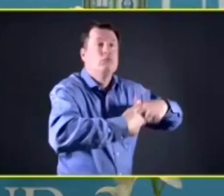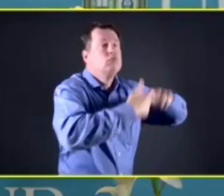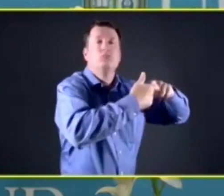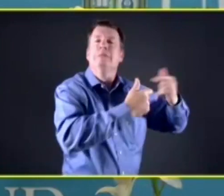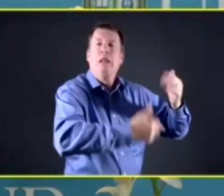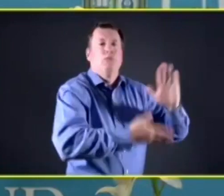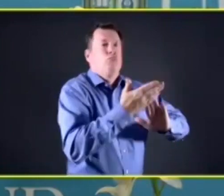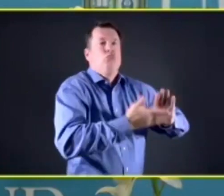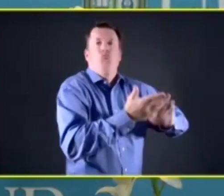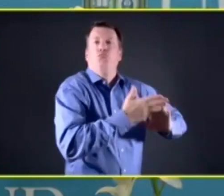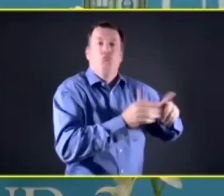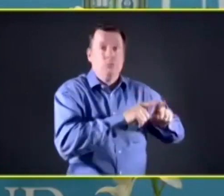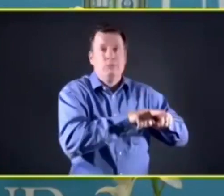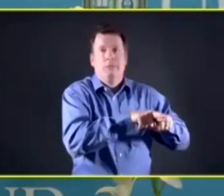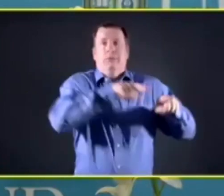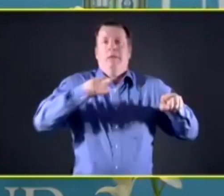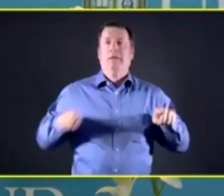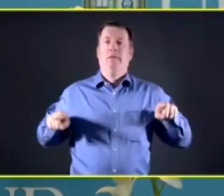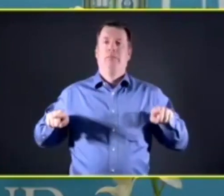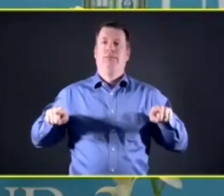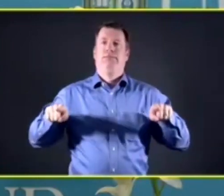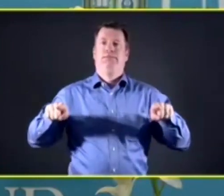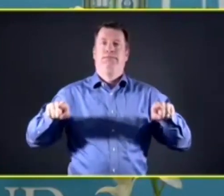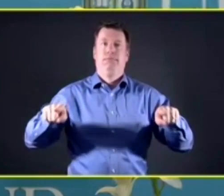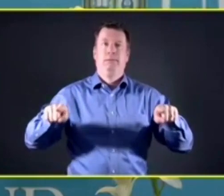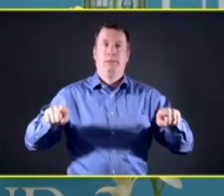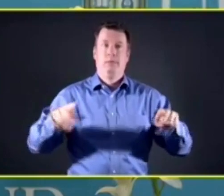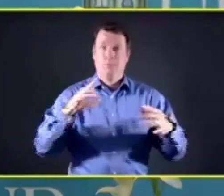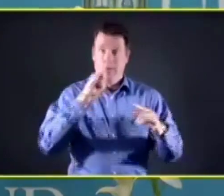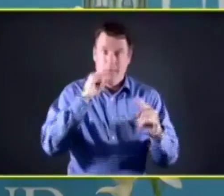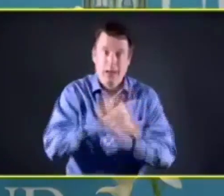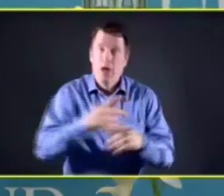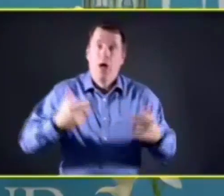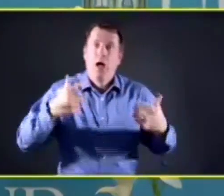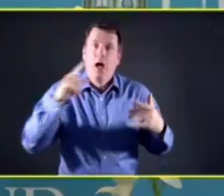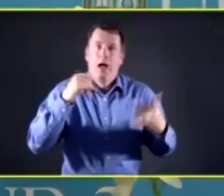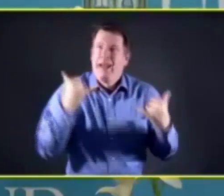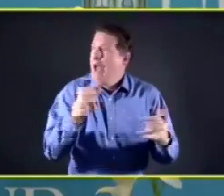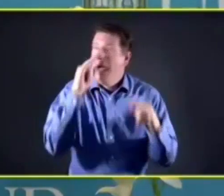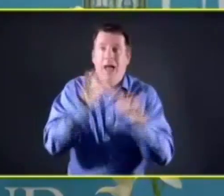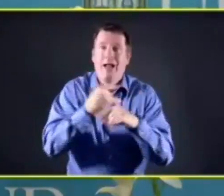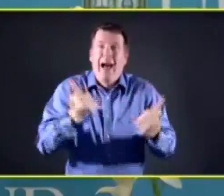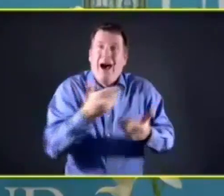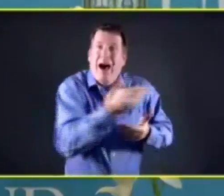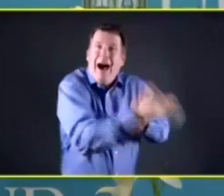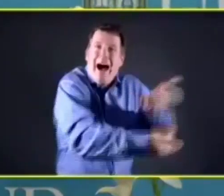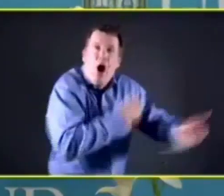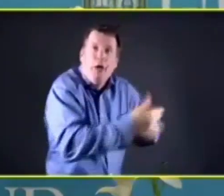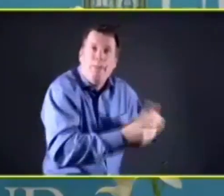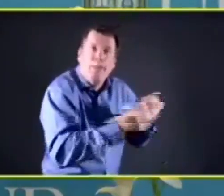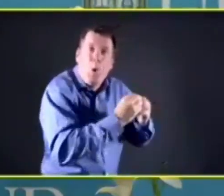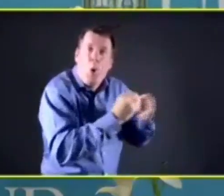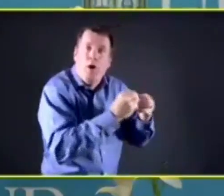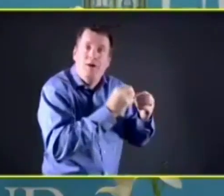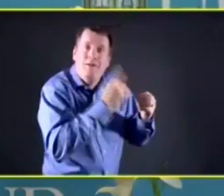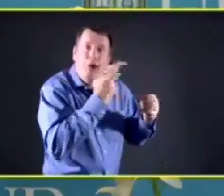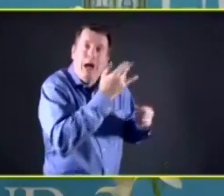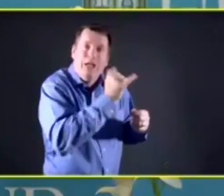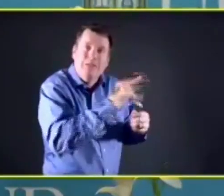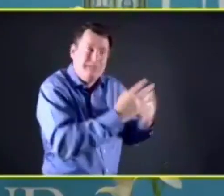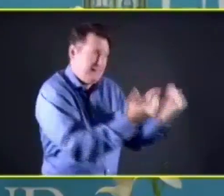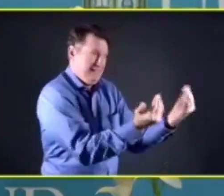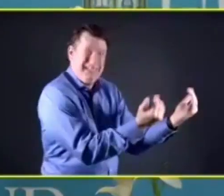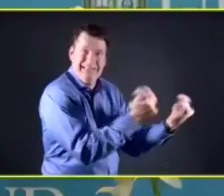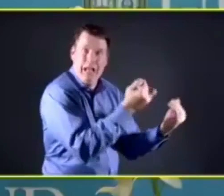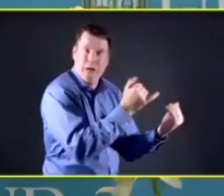with these studies. And because we've done the HIV research, essentially the clinical trials that you just, you know, substitute a different